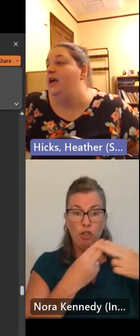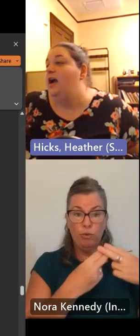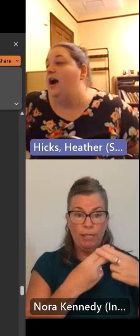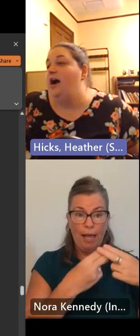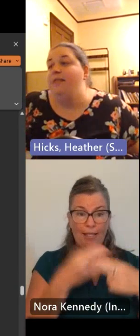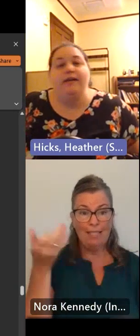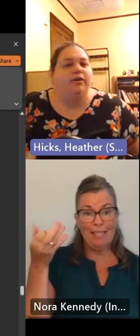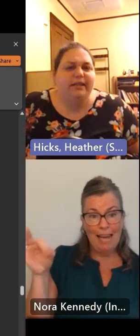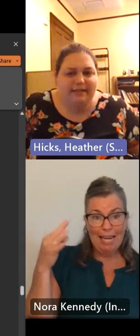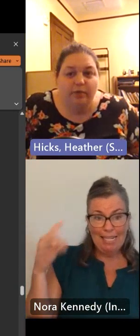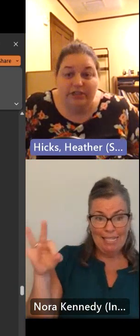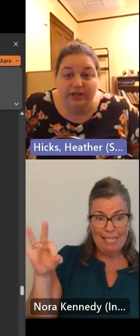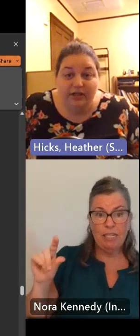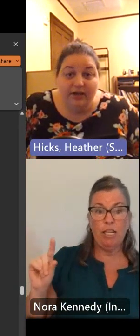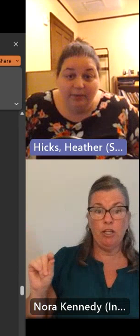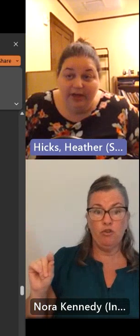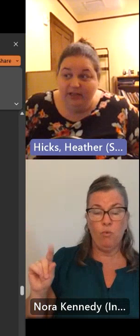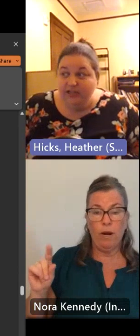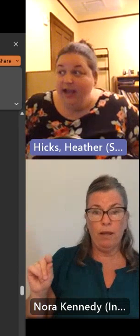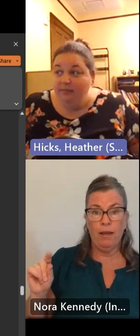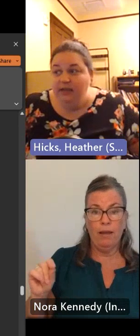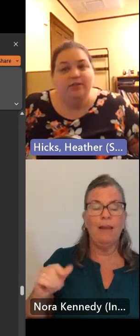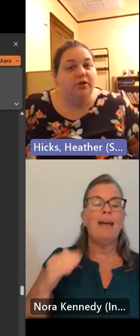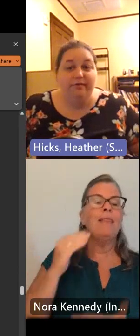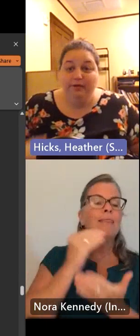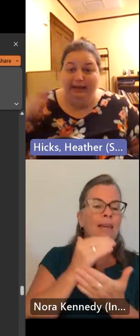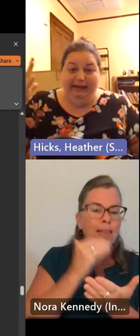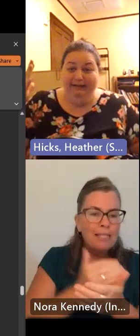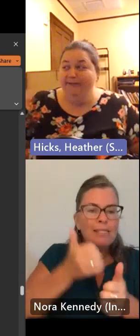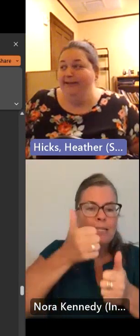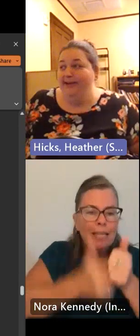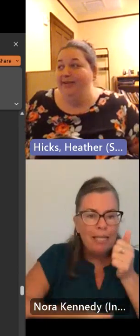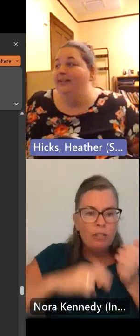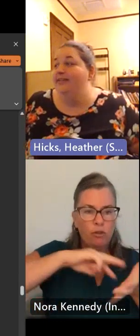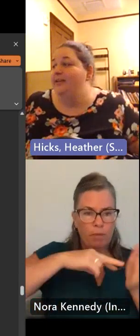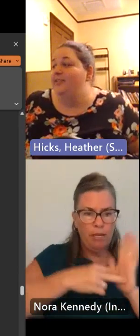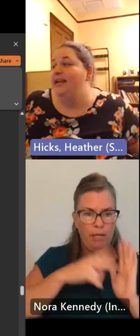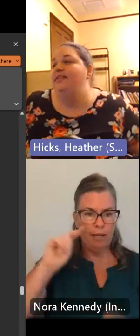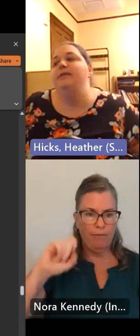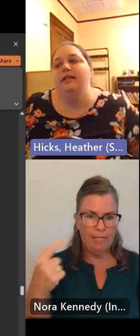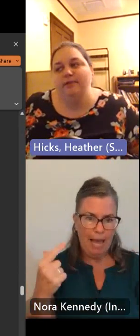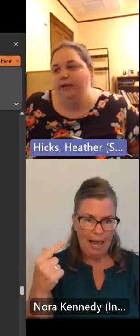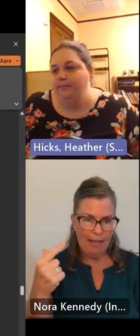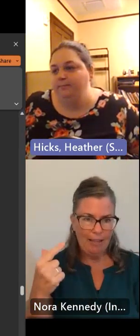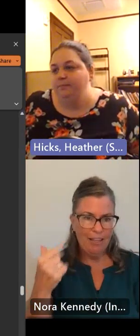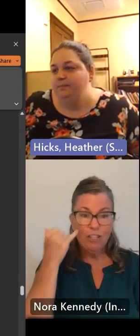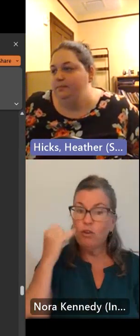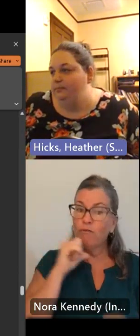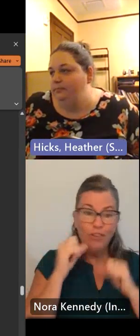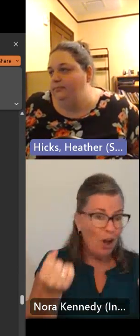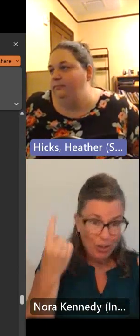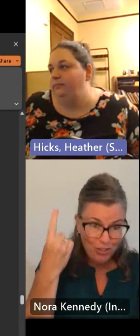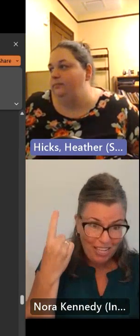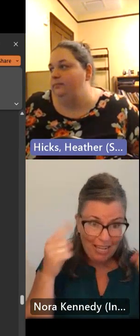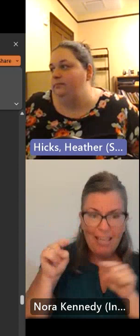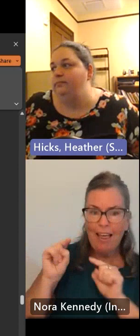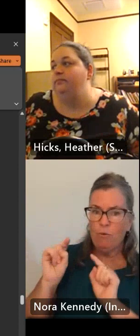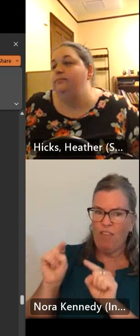20, that are listing what each tag means. So if you're like, I don't know what you're saying to me, it's right here.